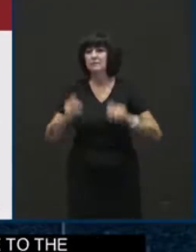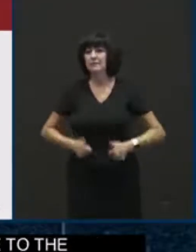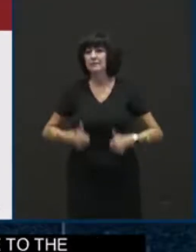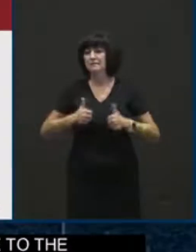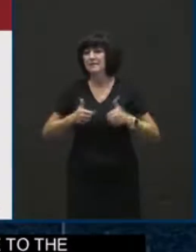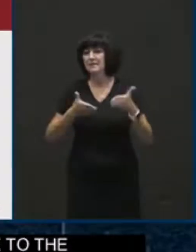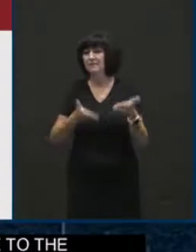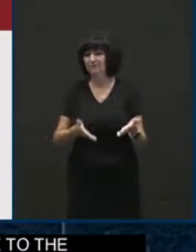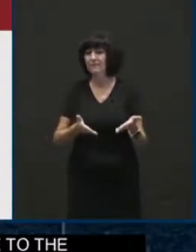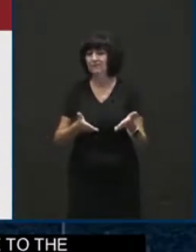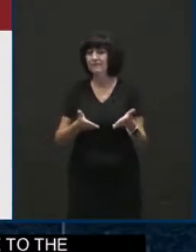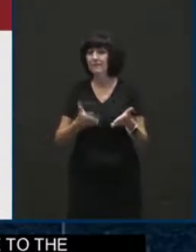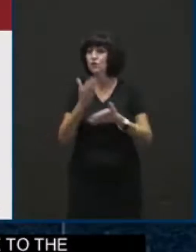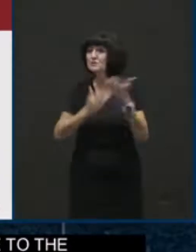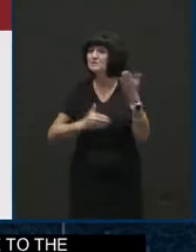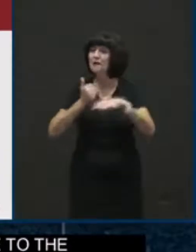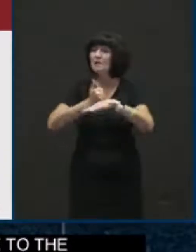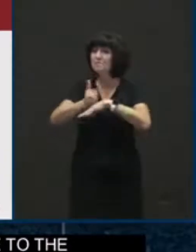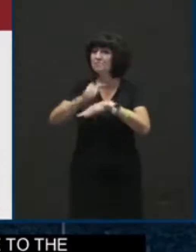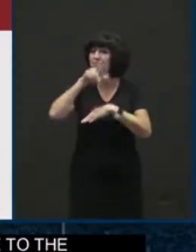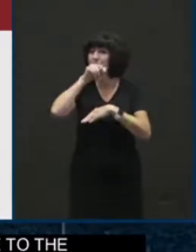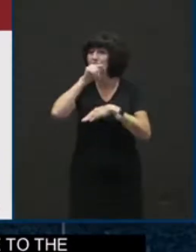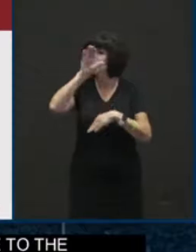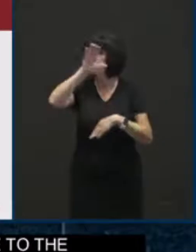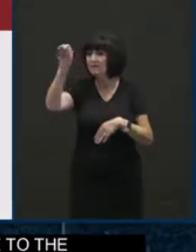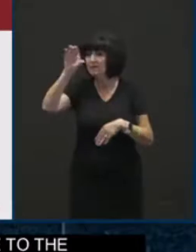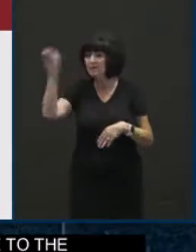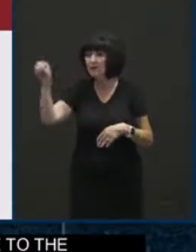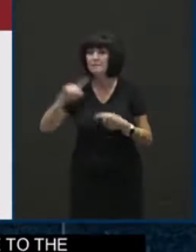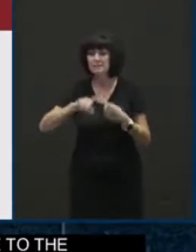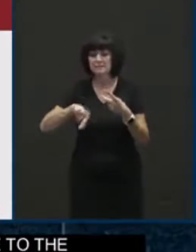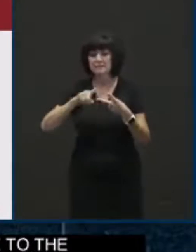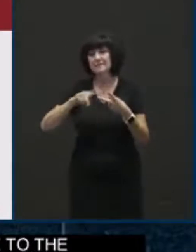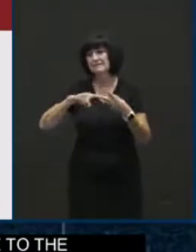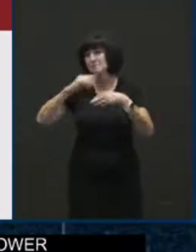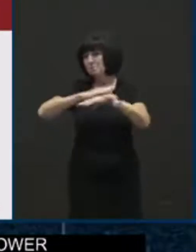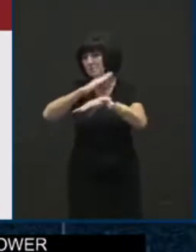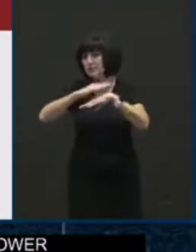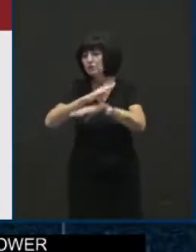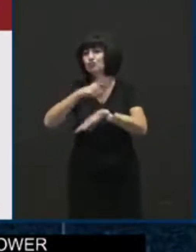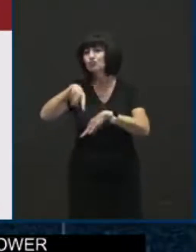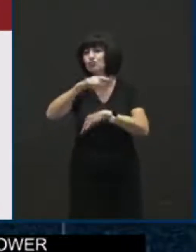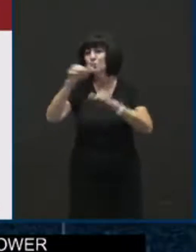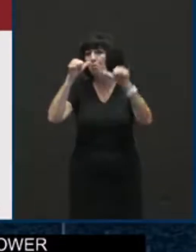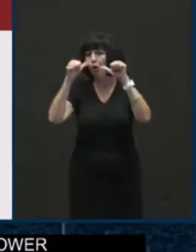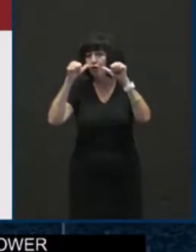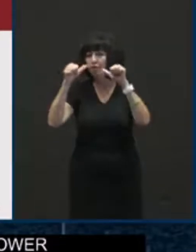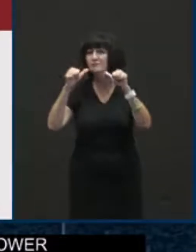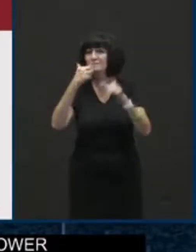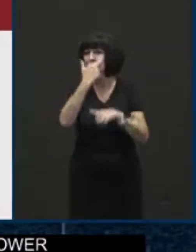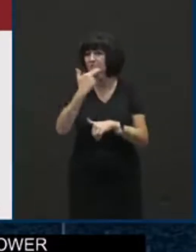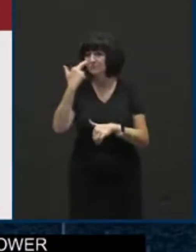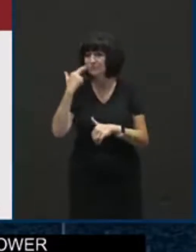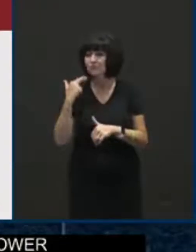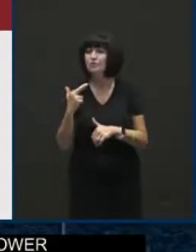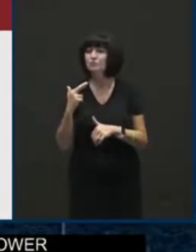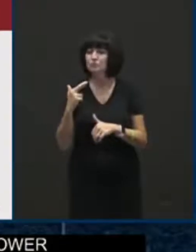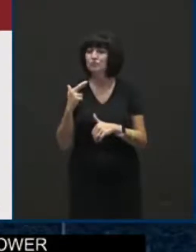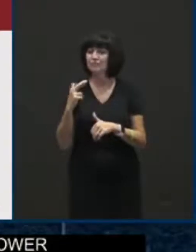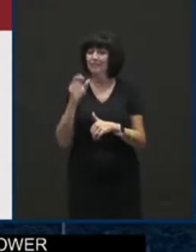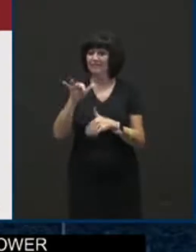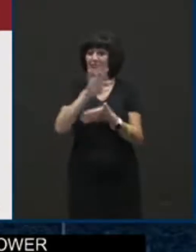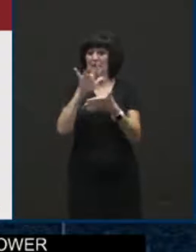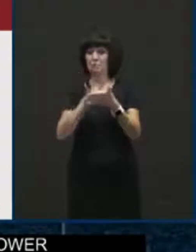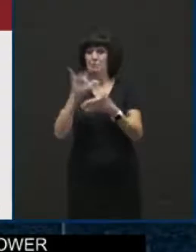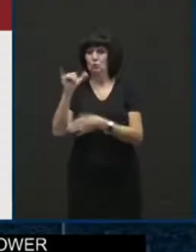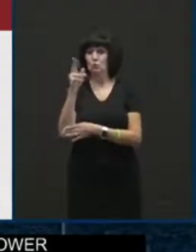as in the beach bars and restaurants at the peak that we had there in mid-June and